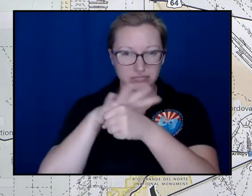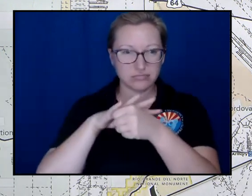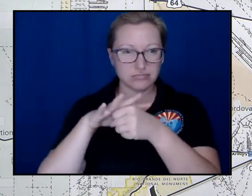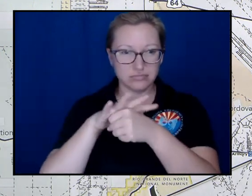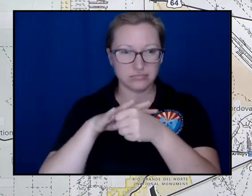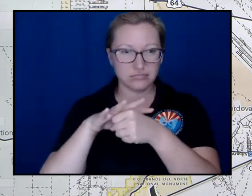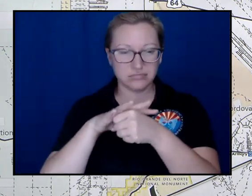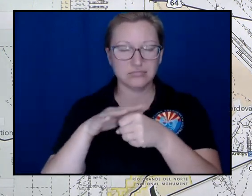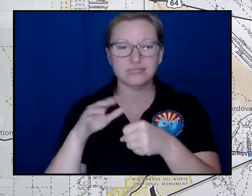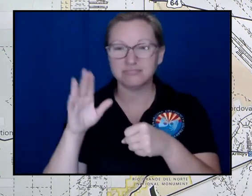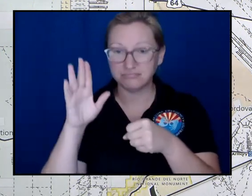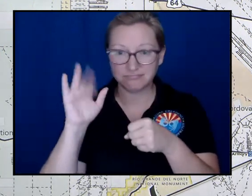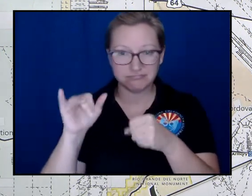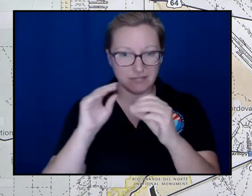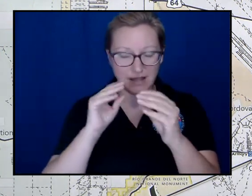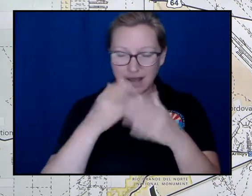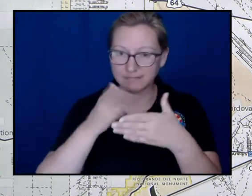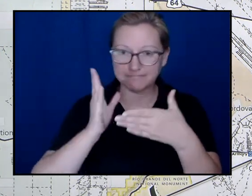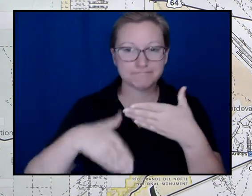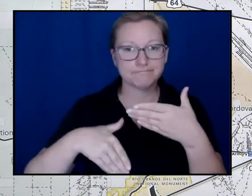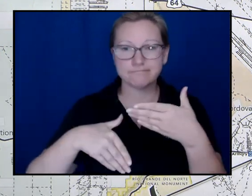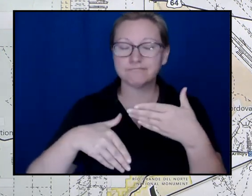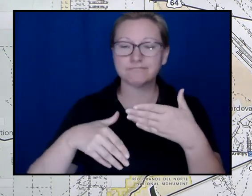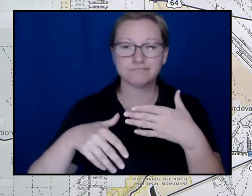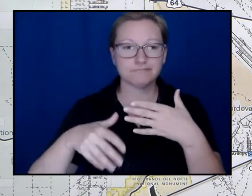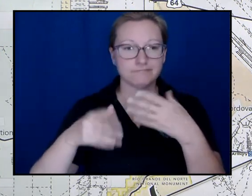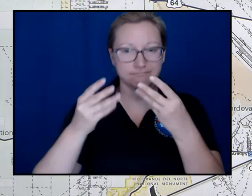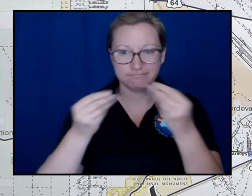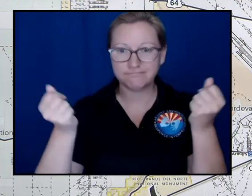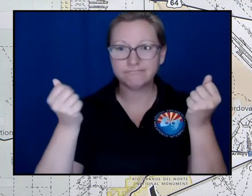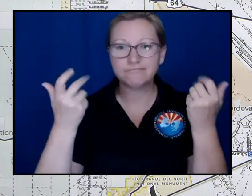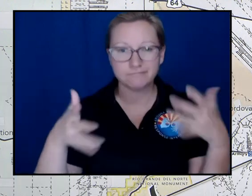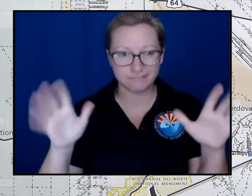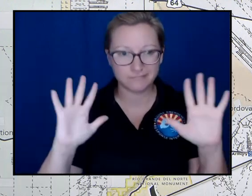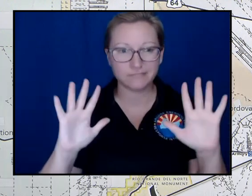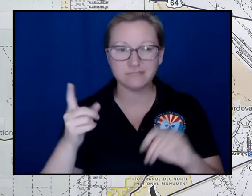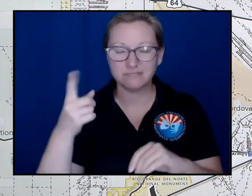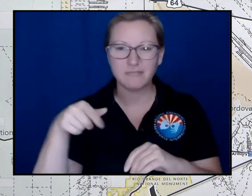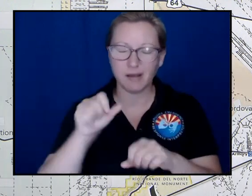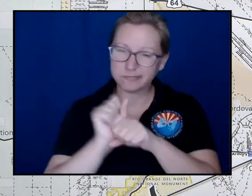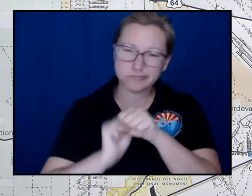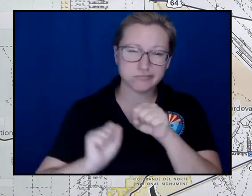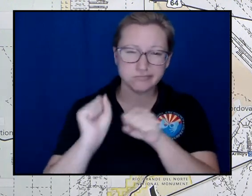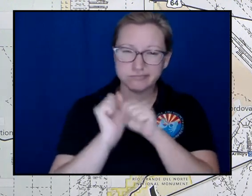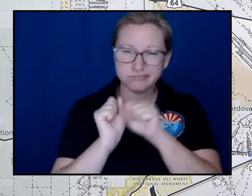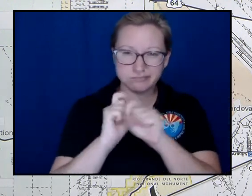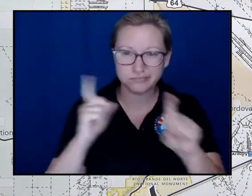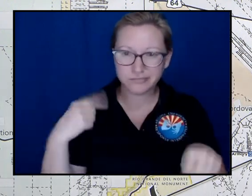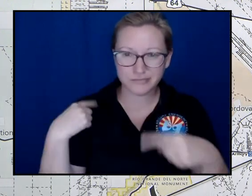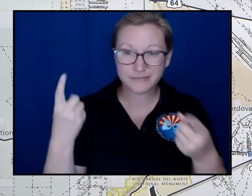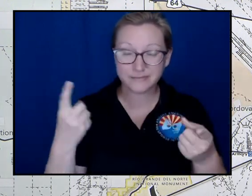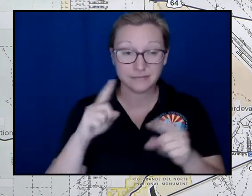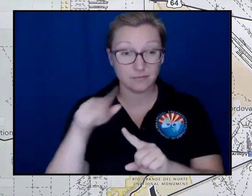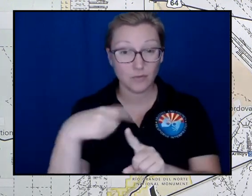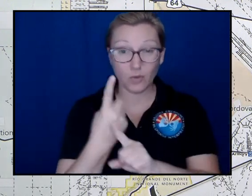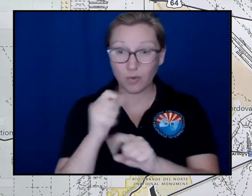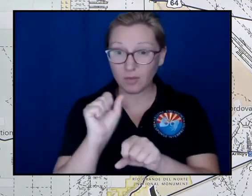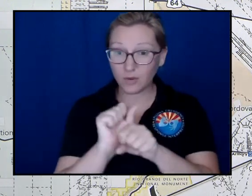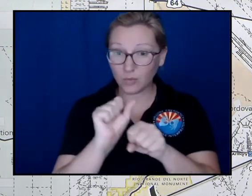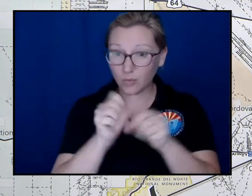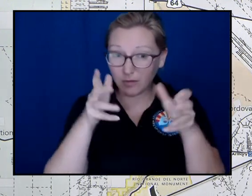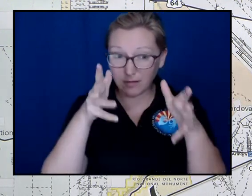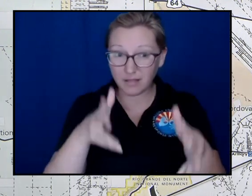Sardinas, and they've hit that pretty hard. So the only work that's left near that area would be to the